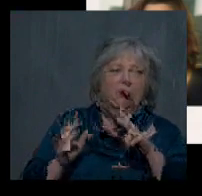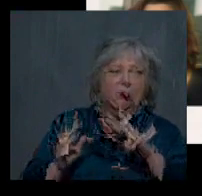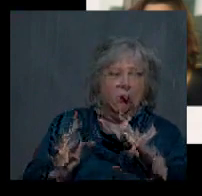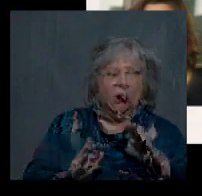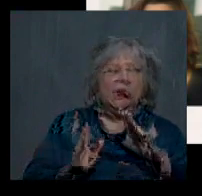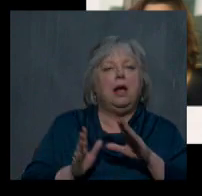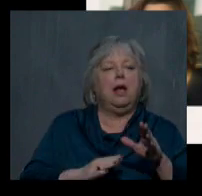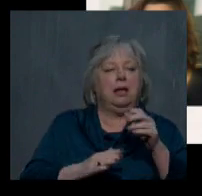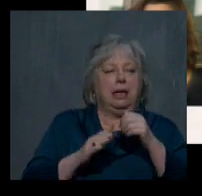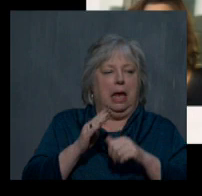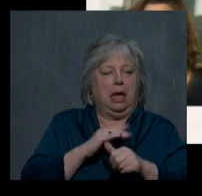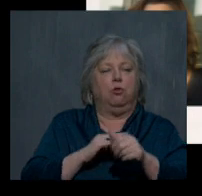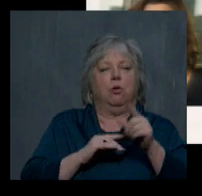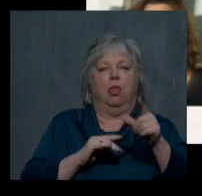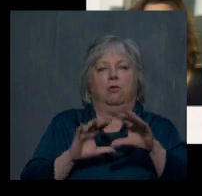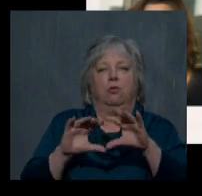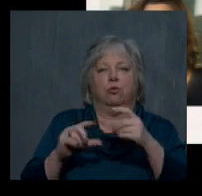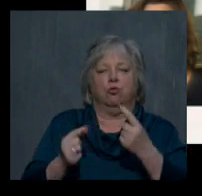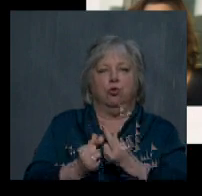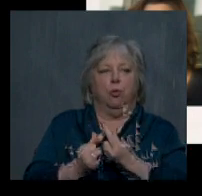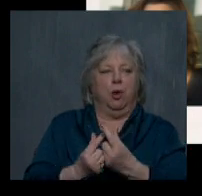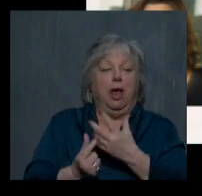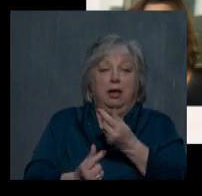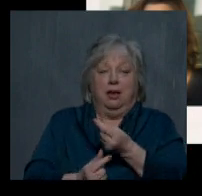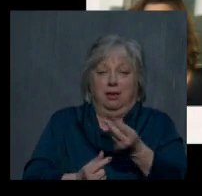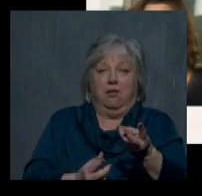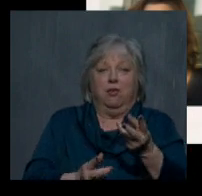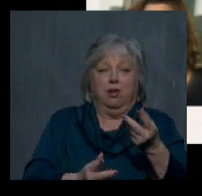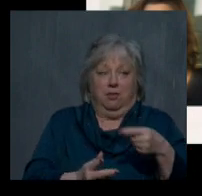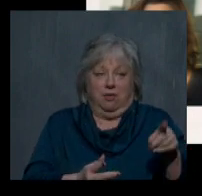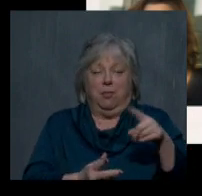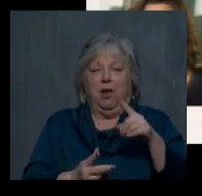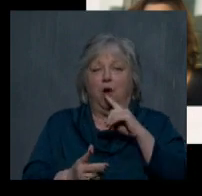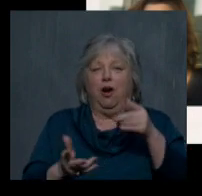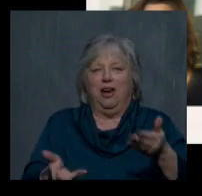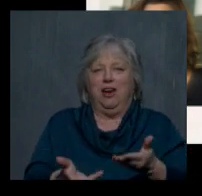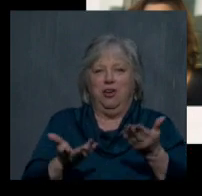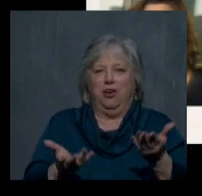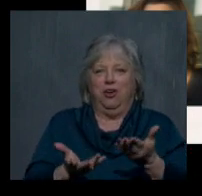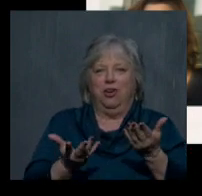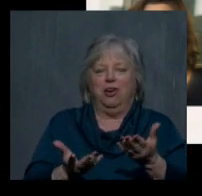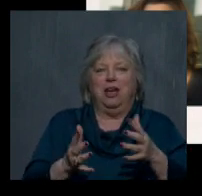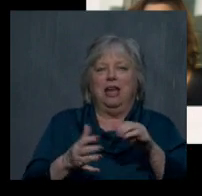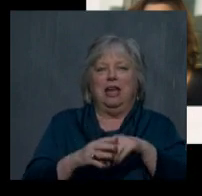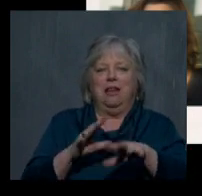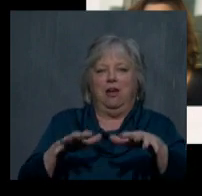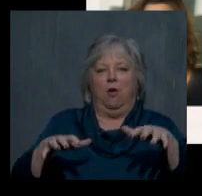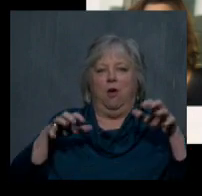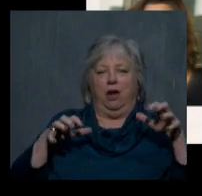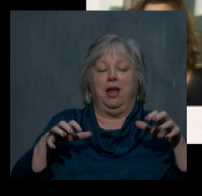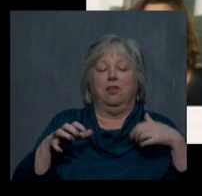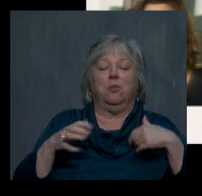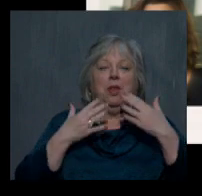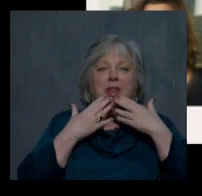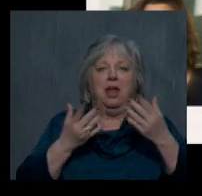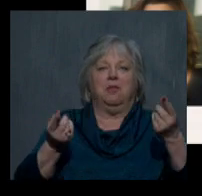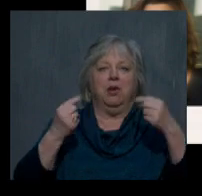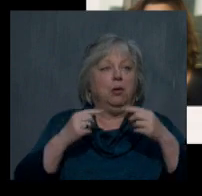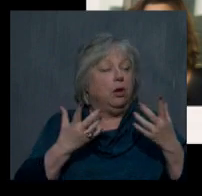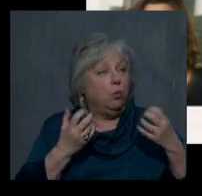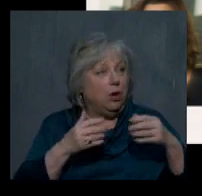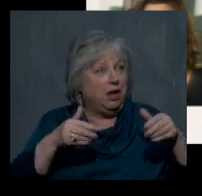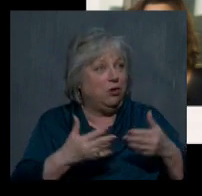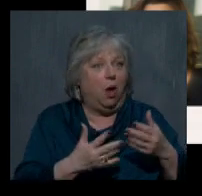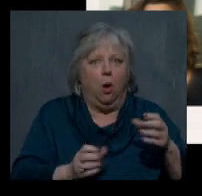leadership of this, and several of them are also, and so we with us today. Do you want to introduce them while?